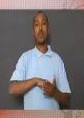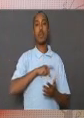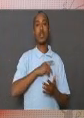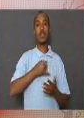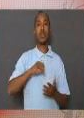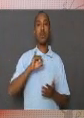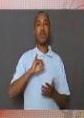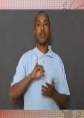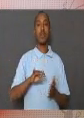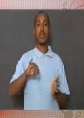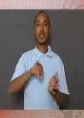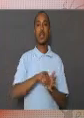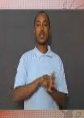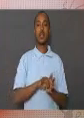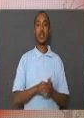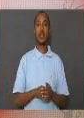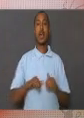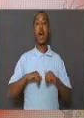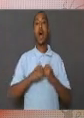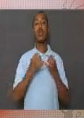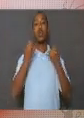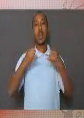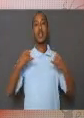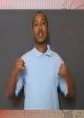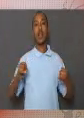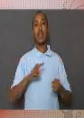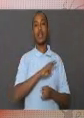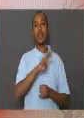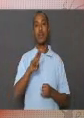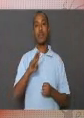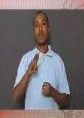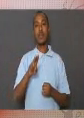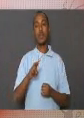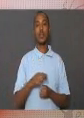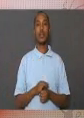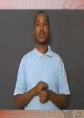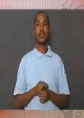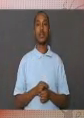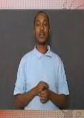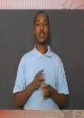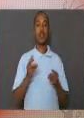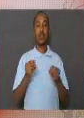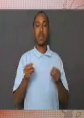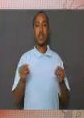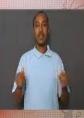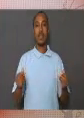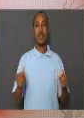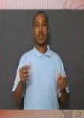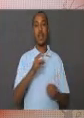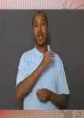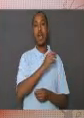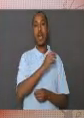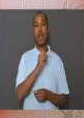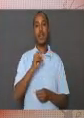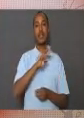salts. We learned how to classify them in terms of their solubility and